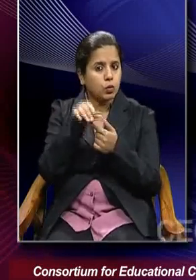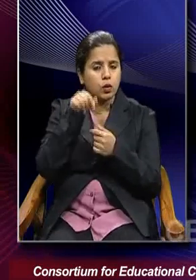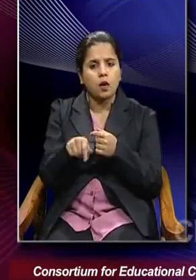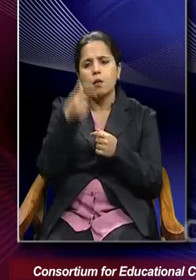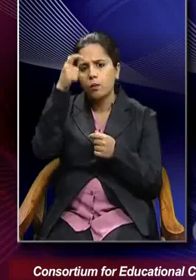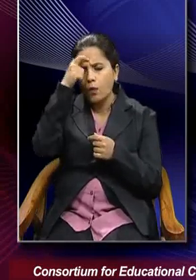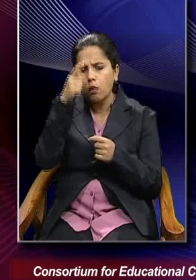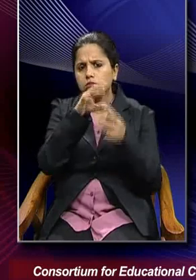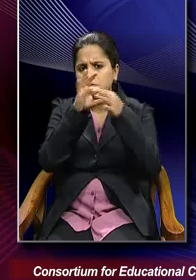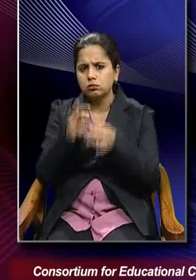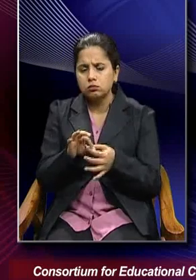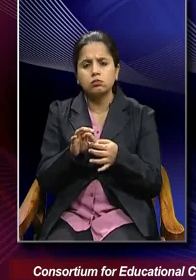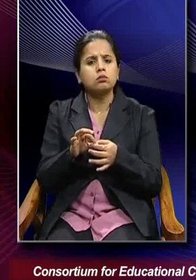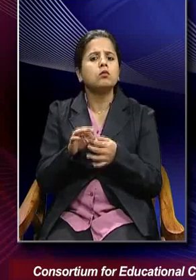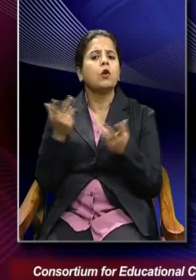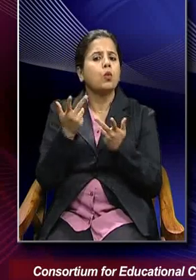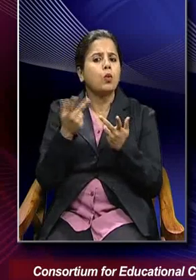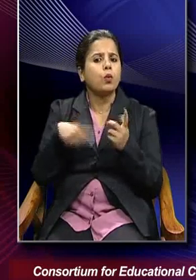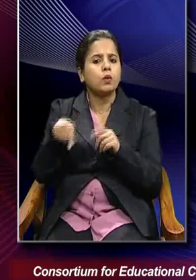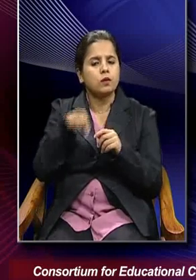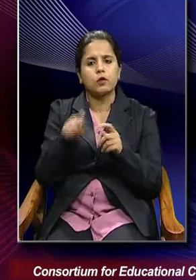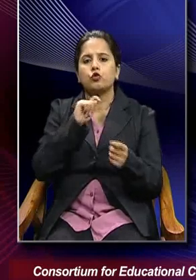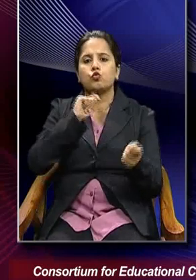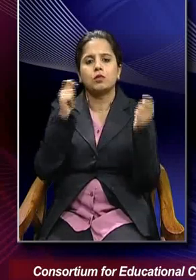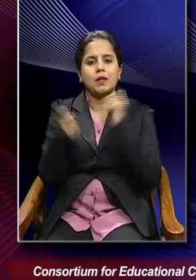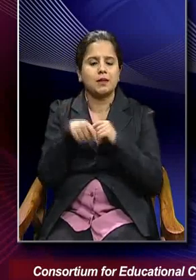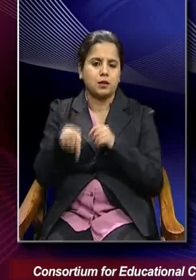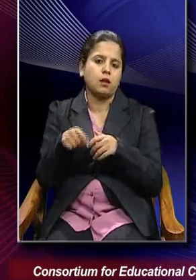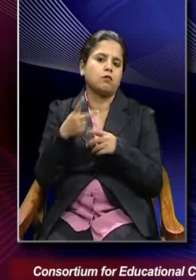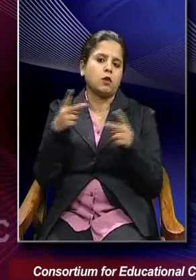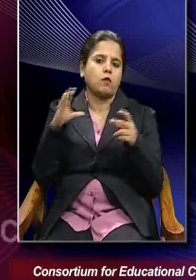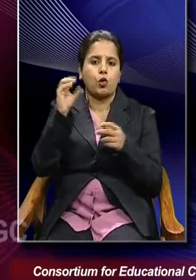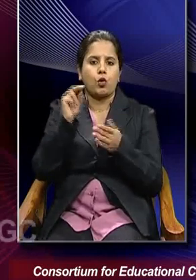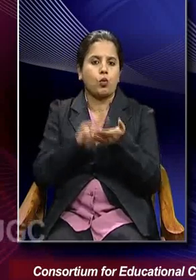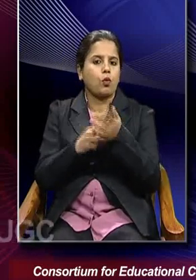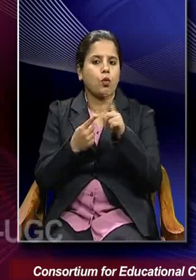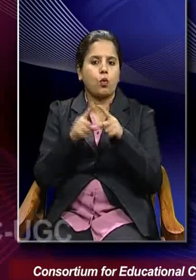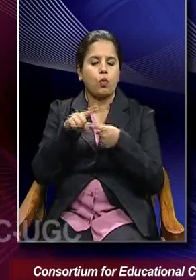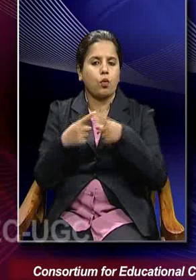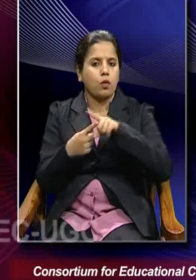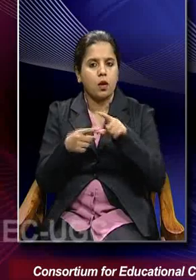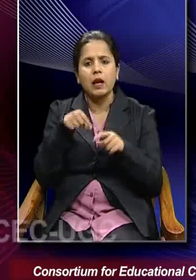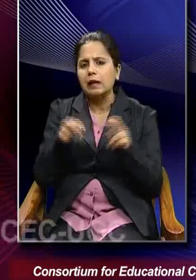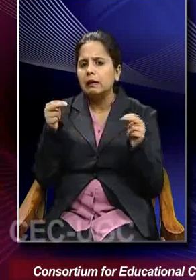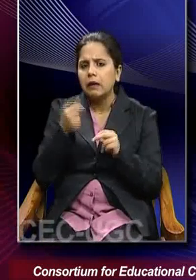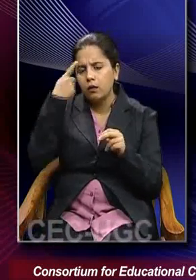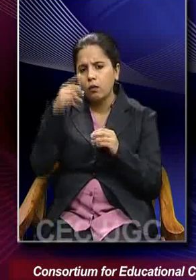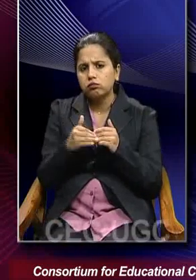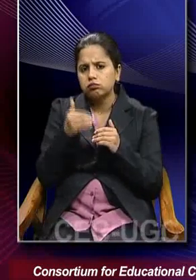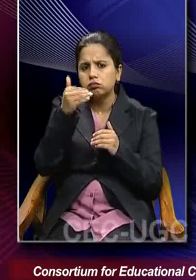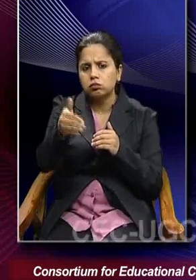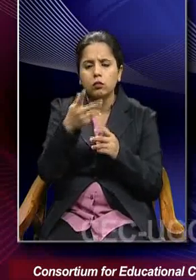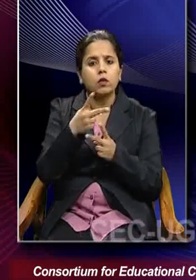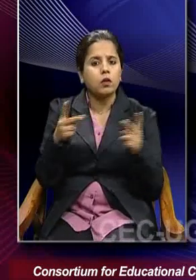issues with respect to the changing context. It put forward the need for